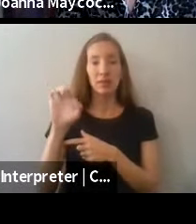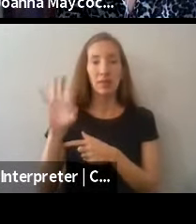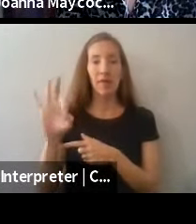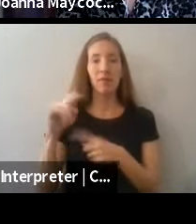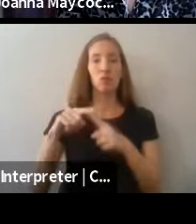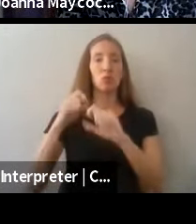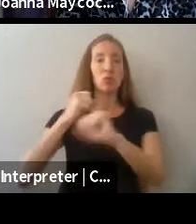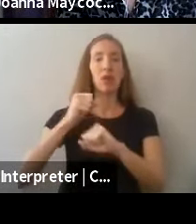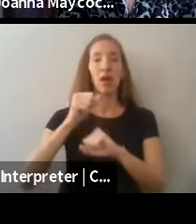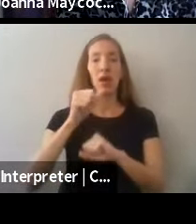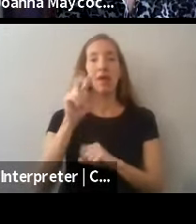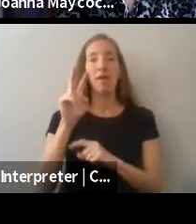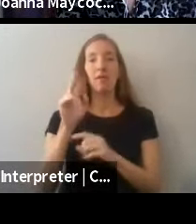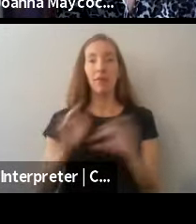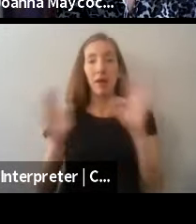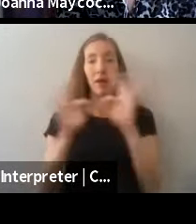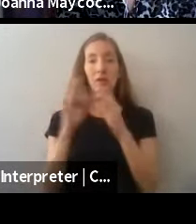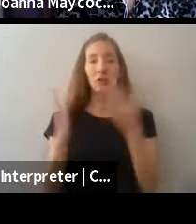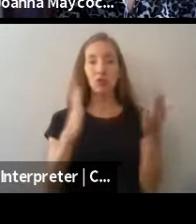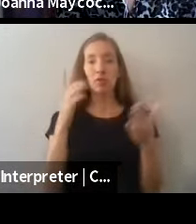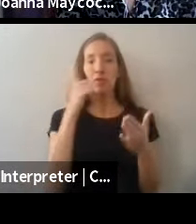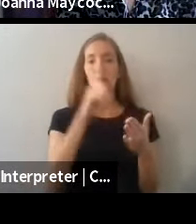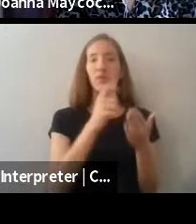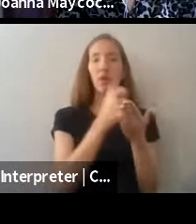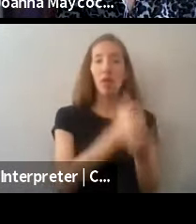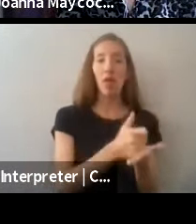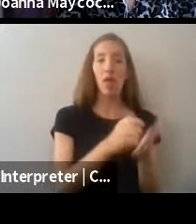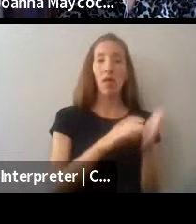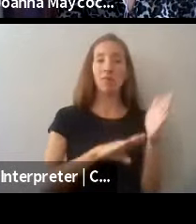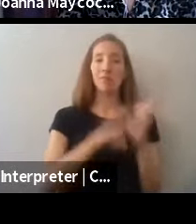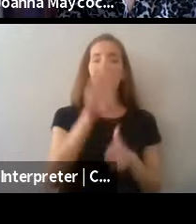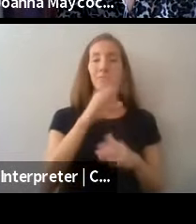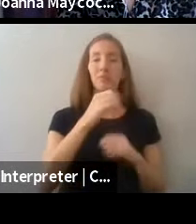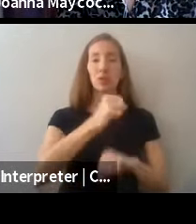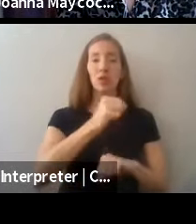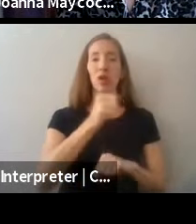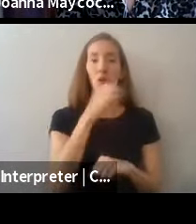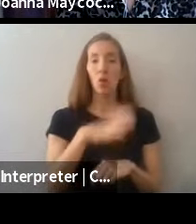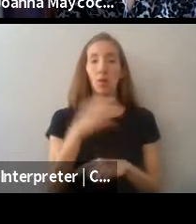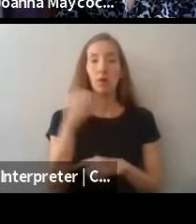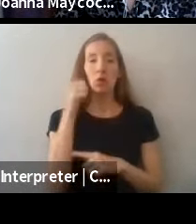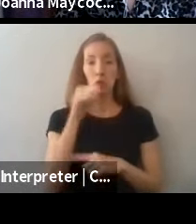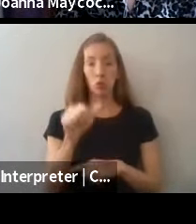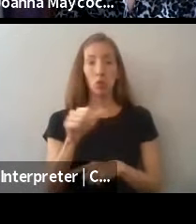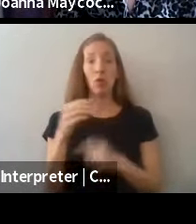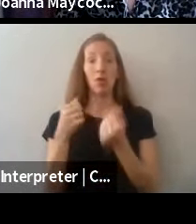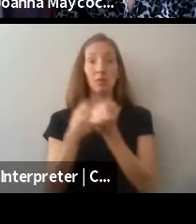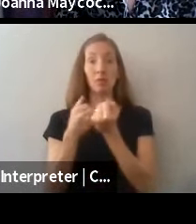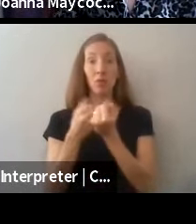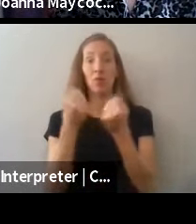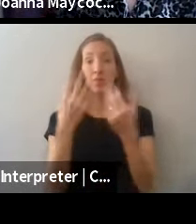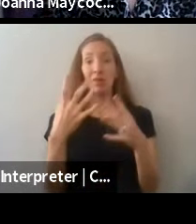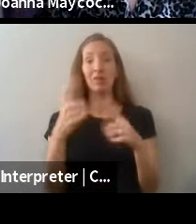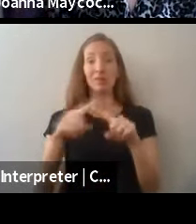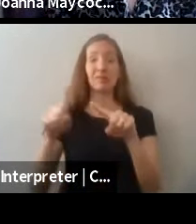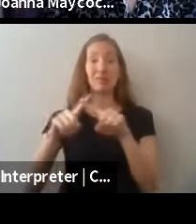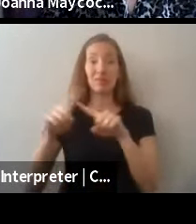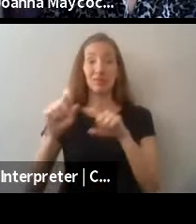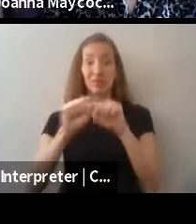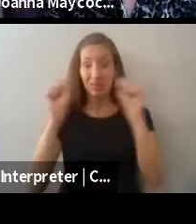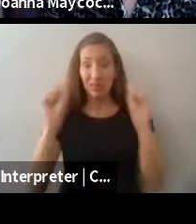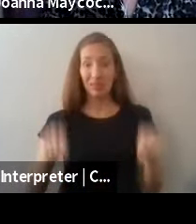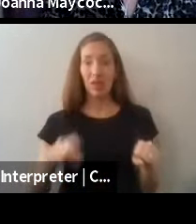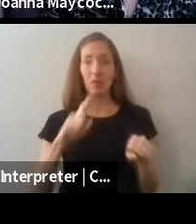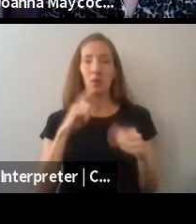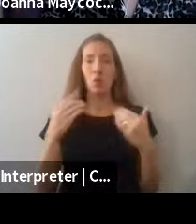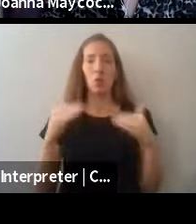for women and girls. And supporting the multilateral system is incredibly important, you know, so we can deliver at scale. But we know, and we've heard